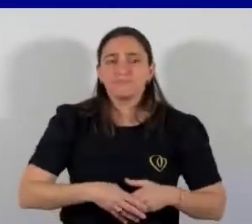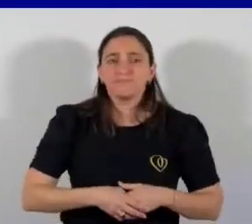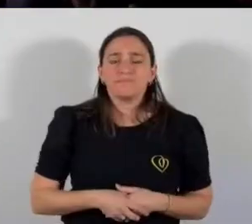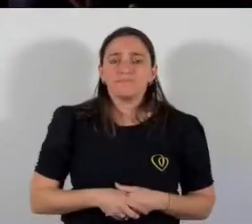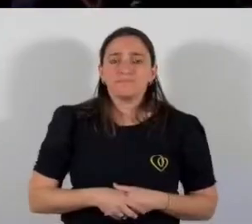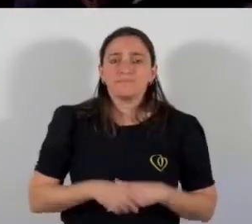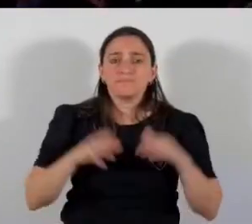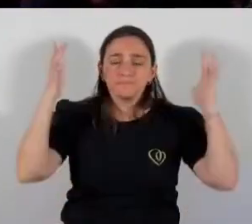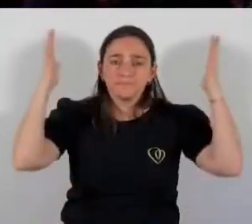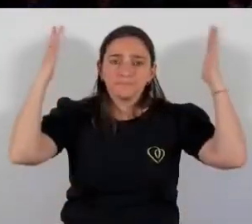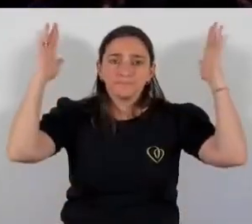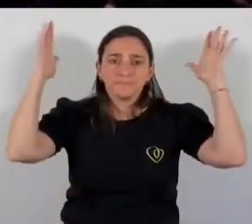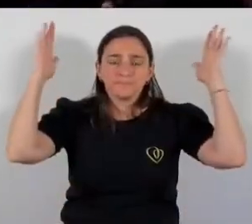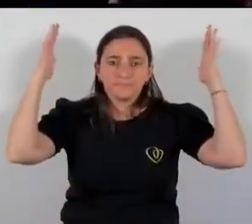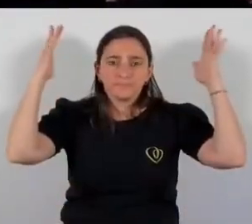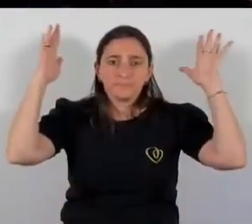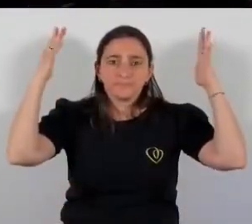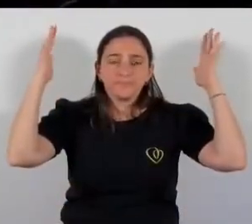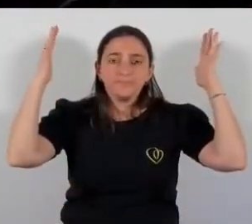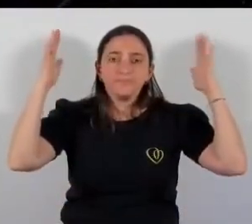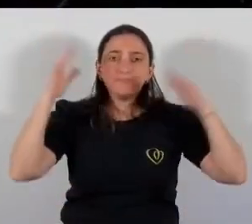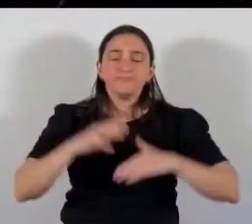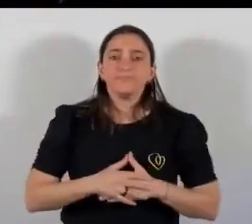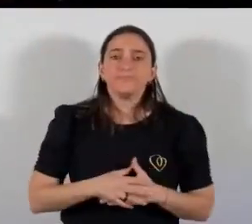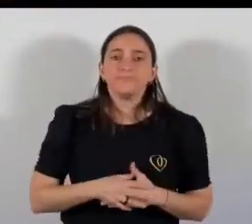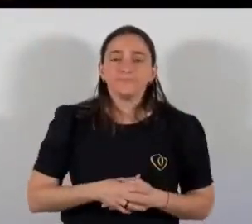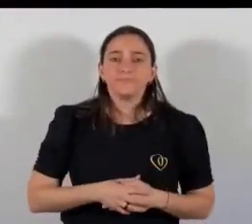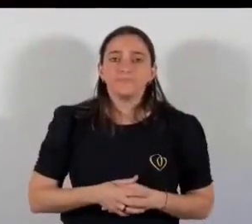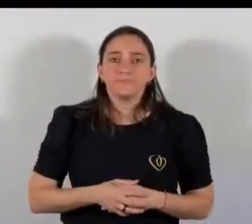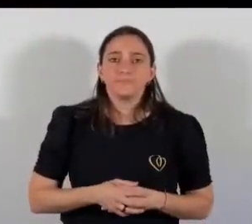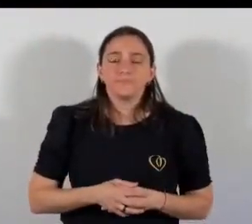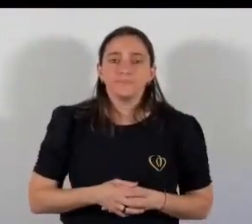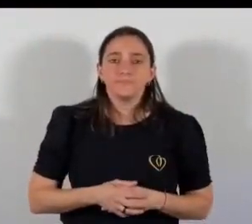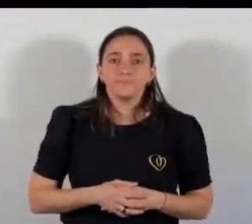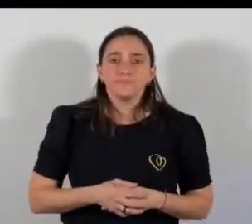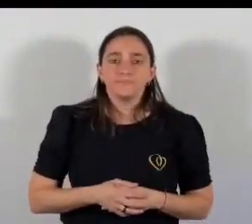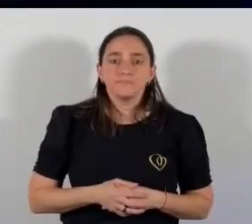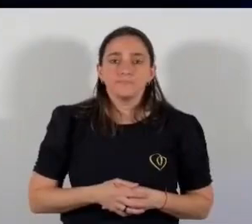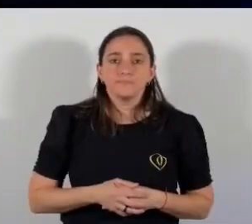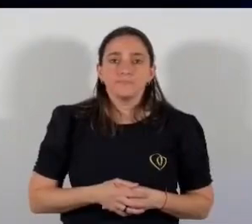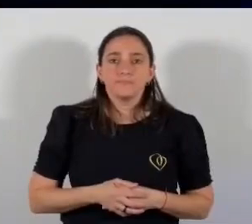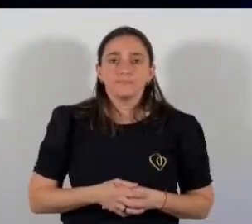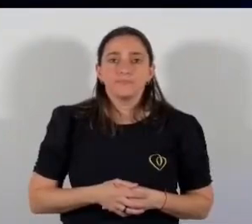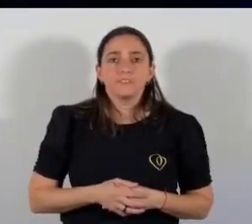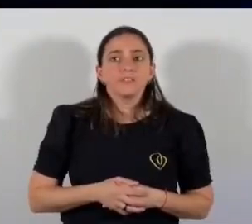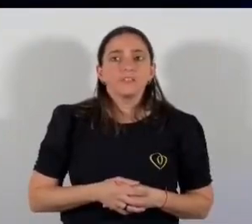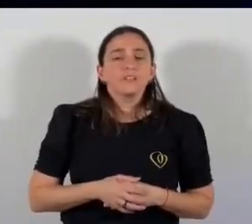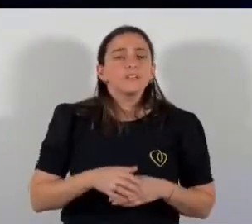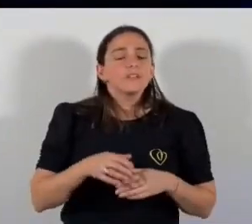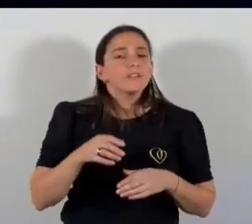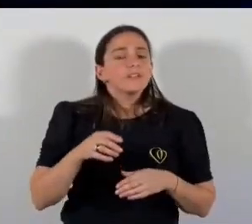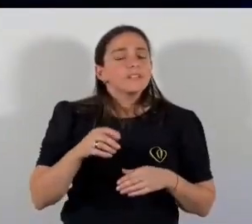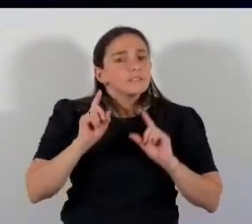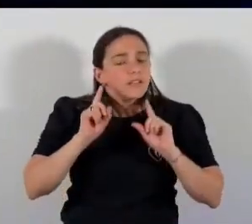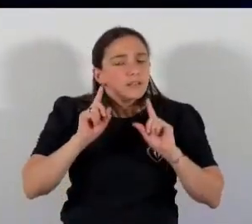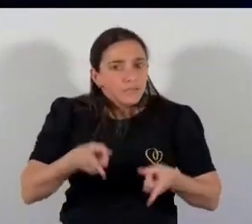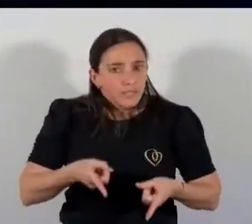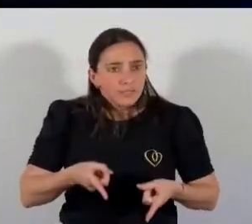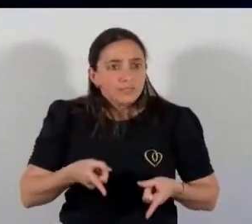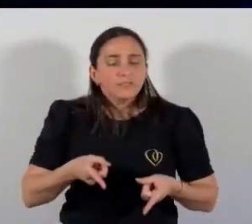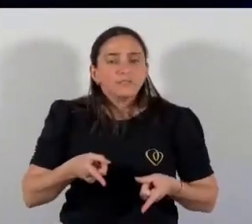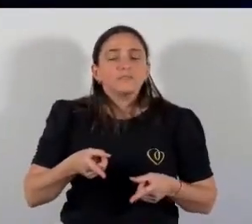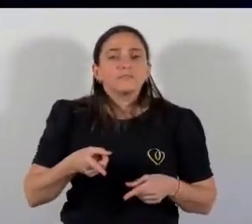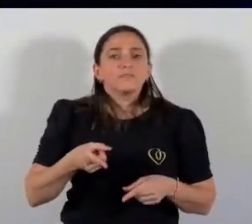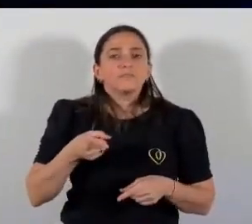And that is the reason why the interest rate is going to collapse. Y no solo eso, sino que además, And not only that,